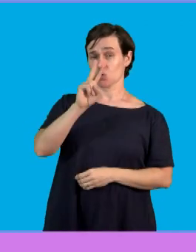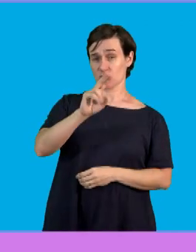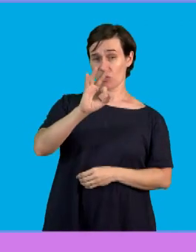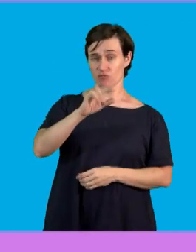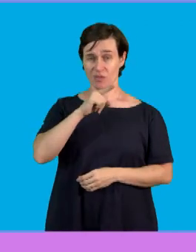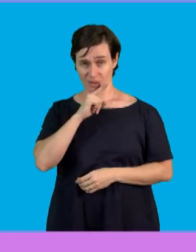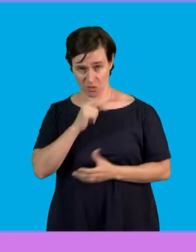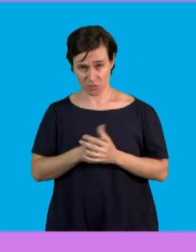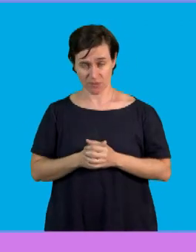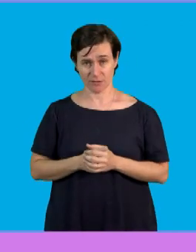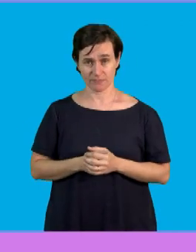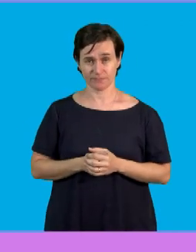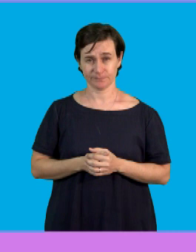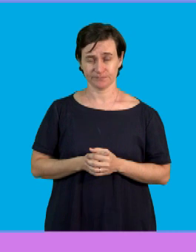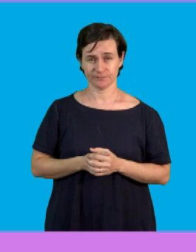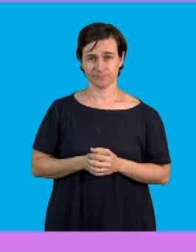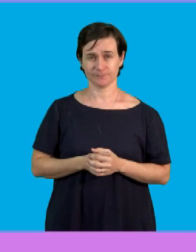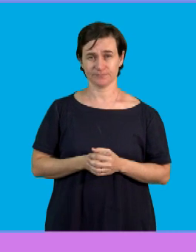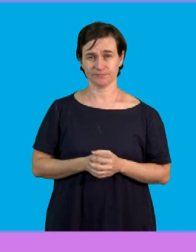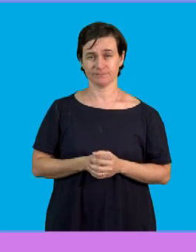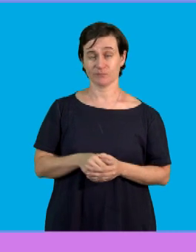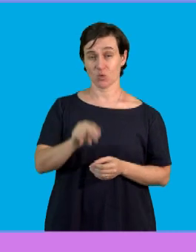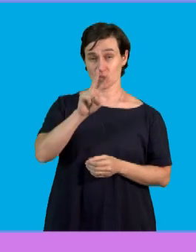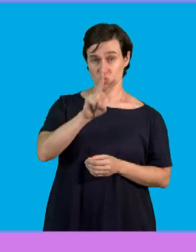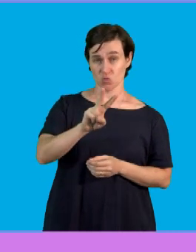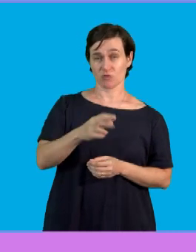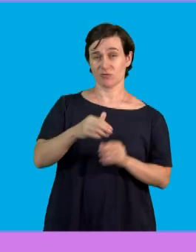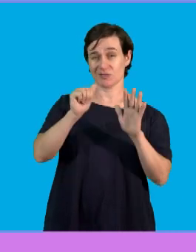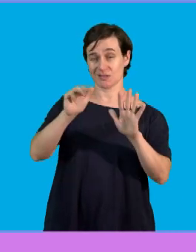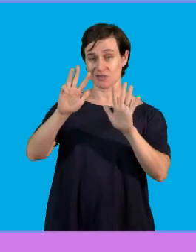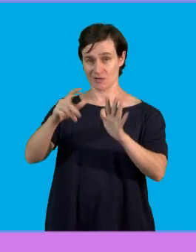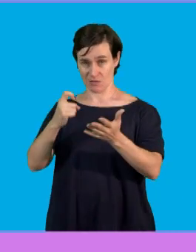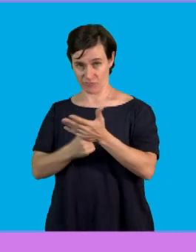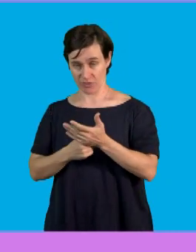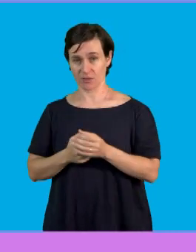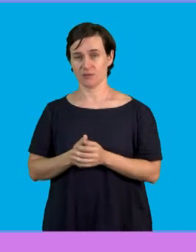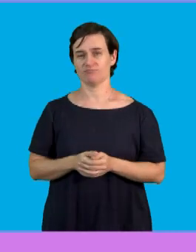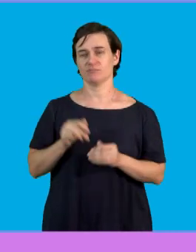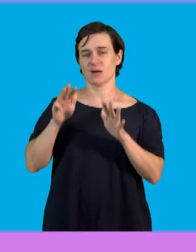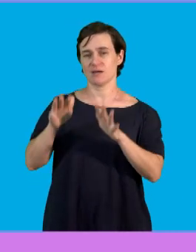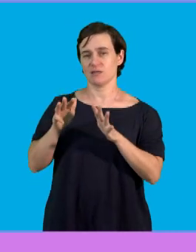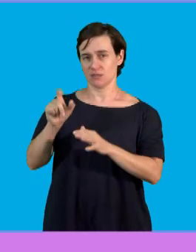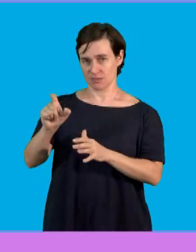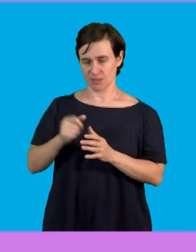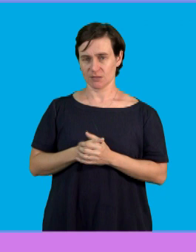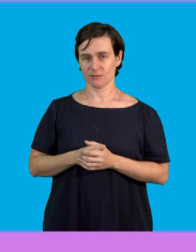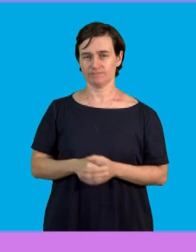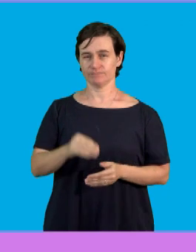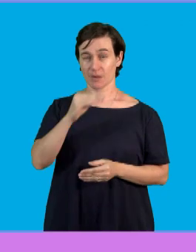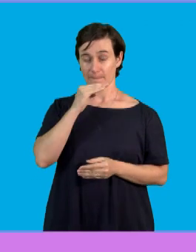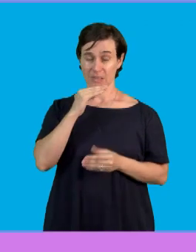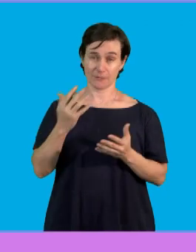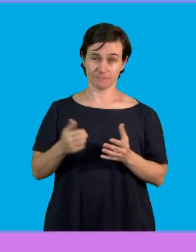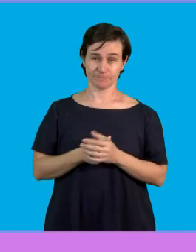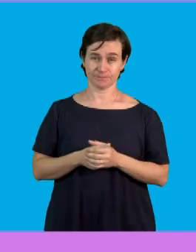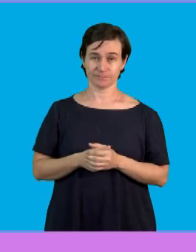23,269 rand 19 cents. So now, because they want us